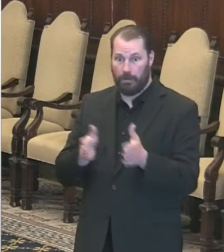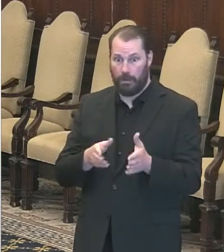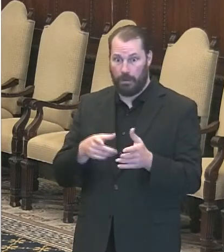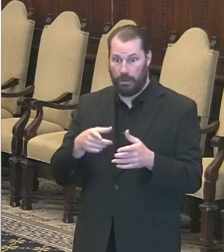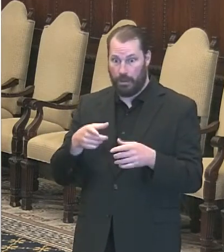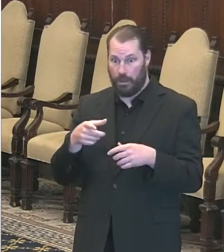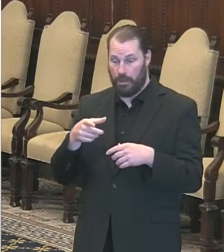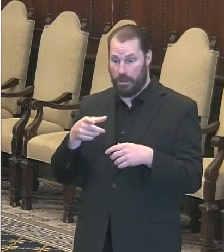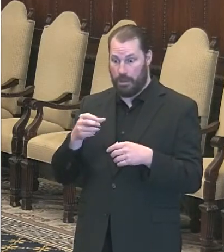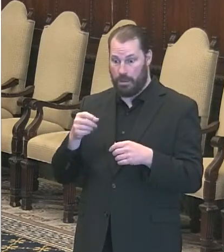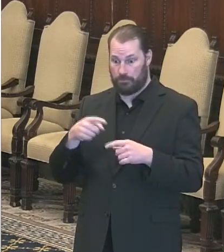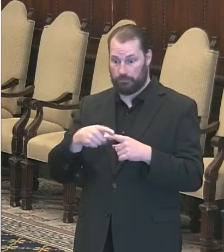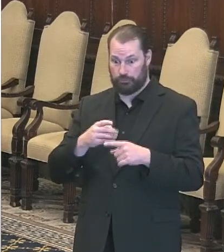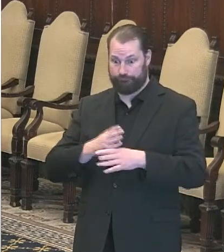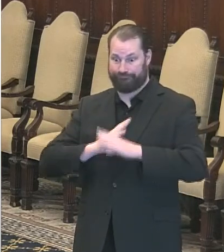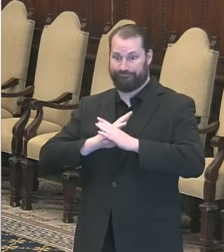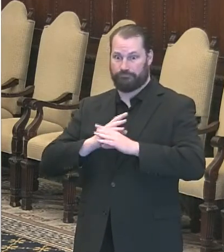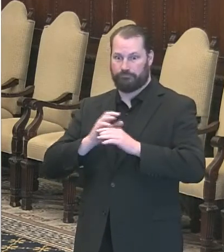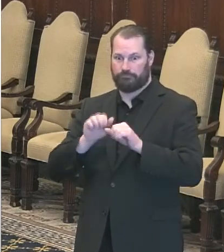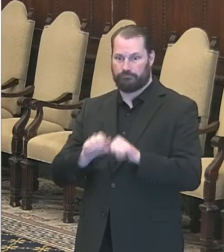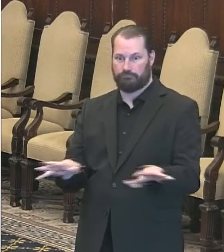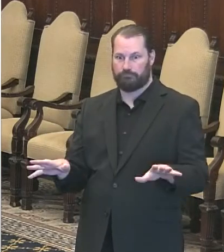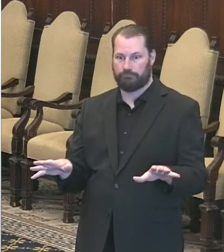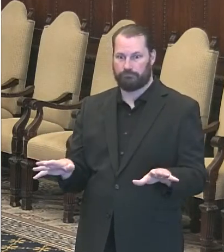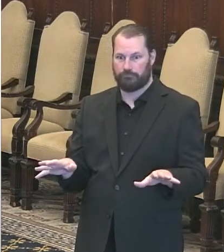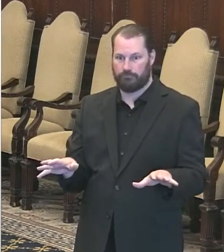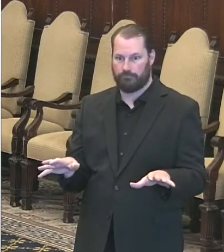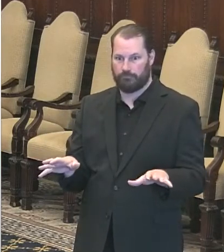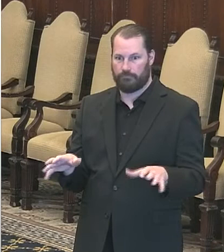you can impose in a congregate setting.